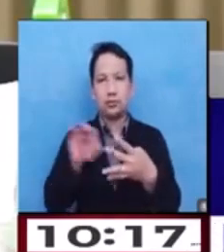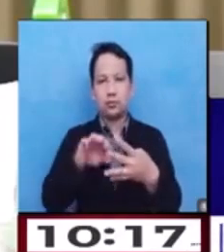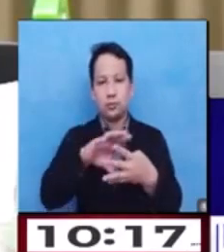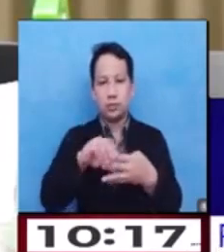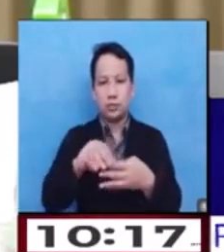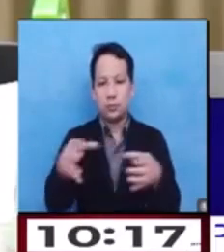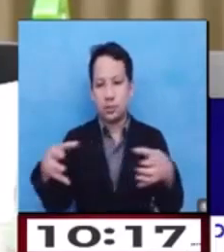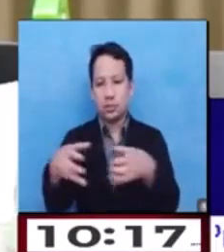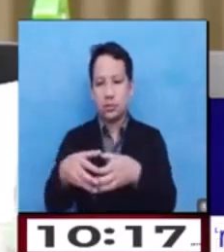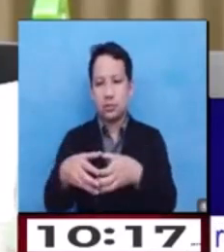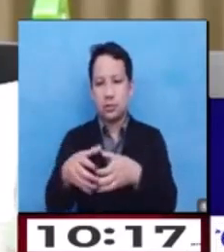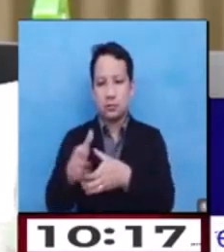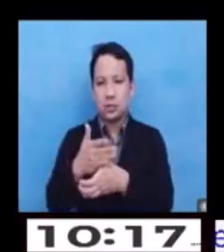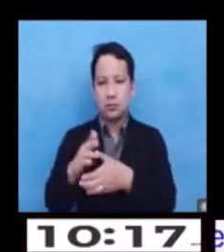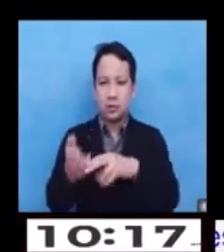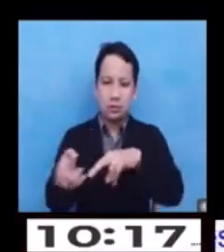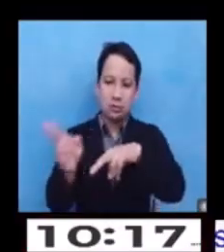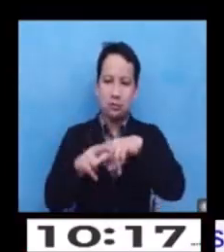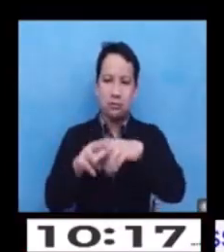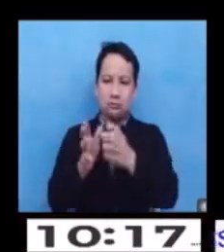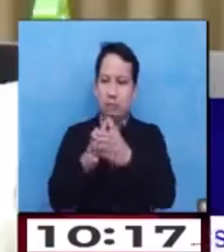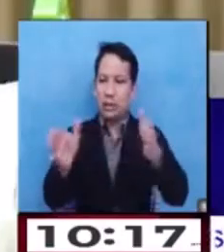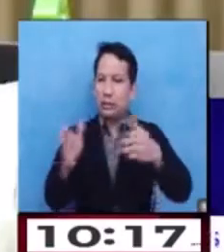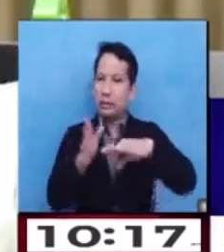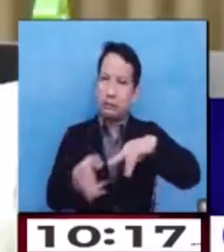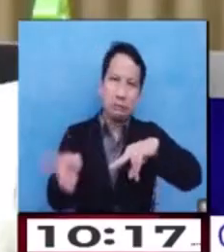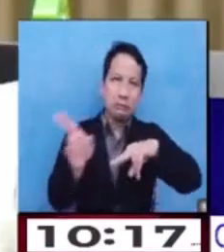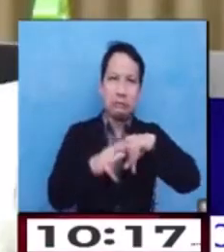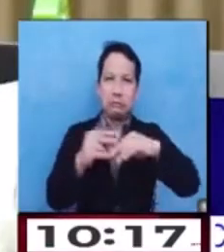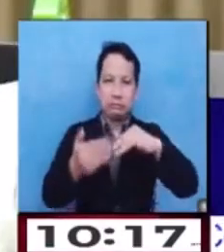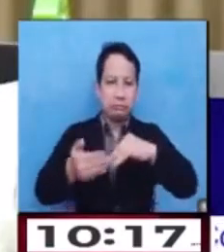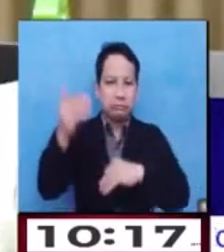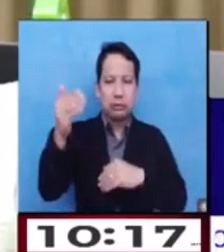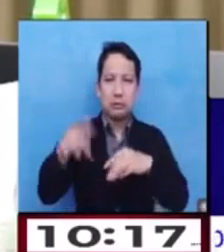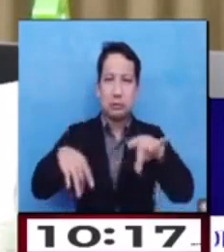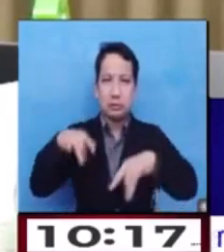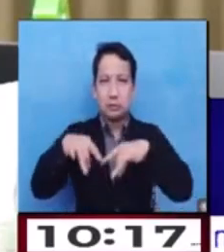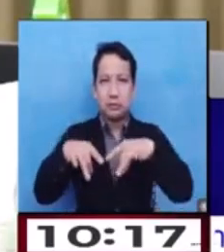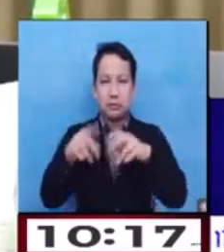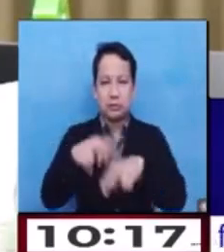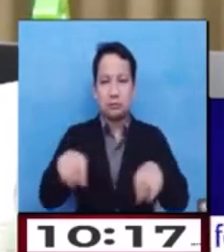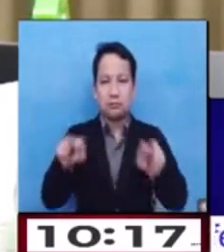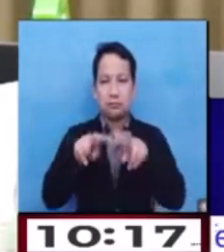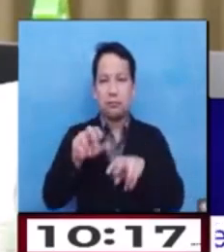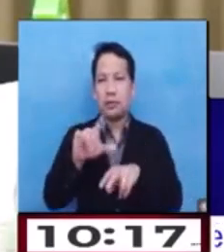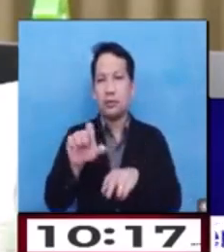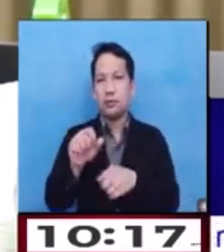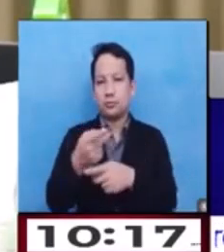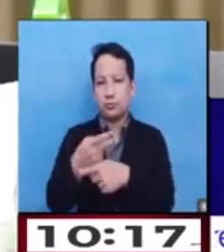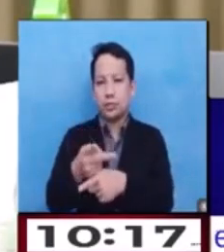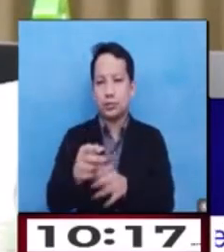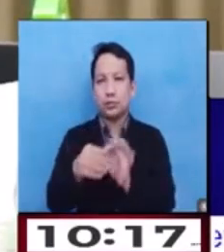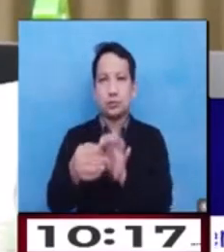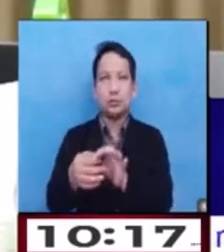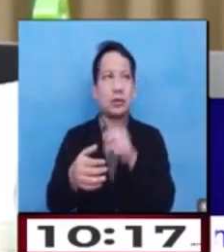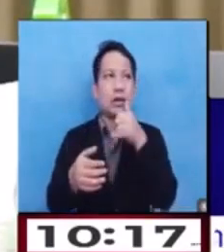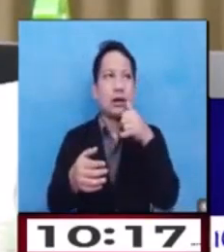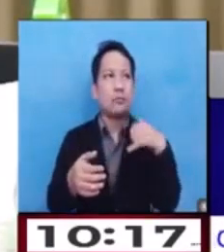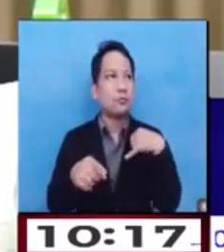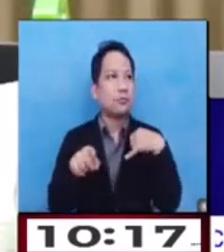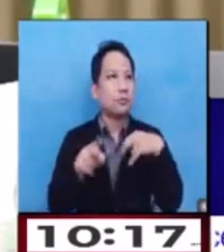doon sa pagtaas sa volume production at the same time doon sa ating value production that was reported yesterday,